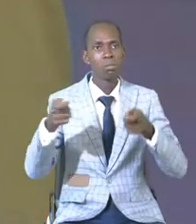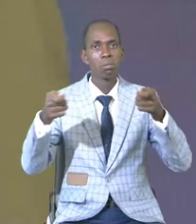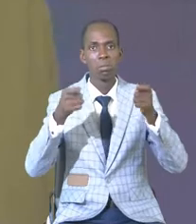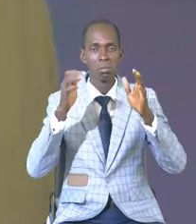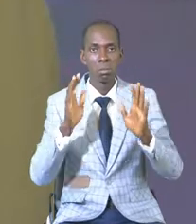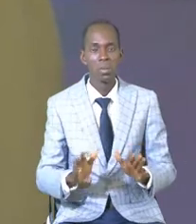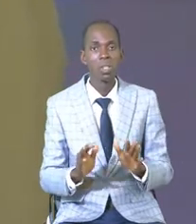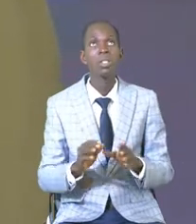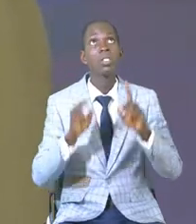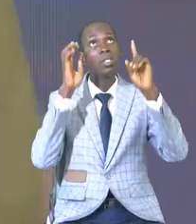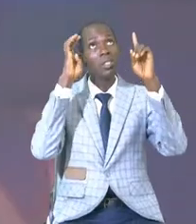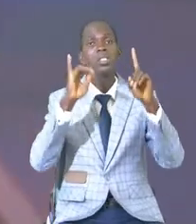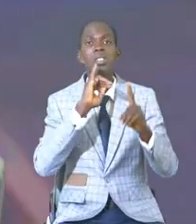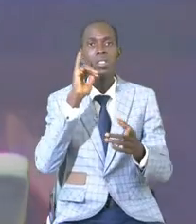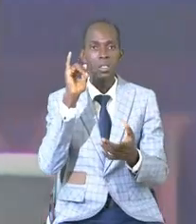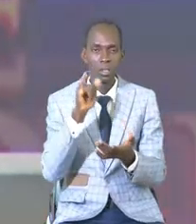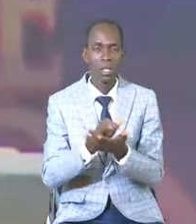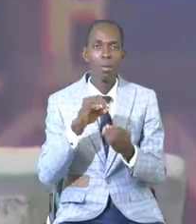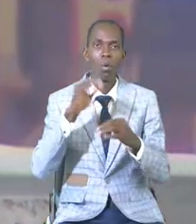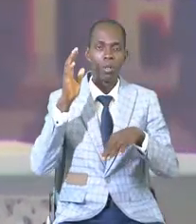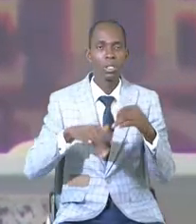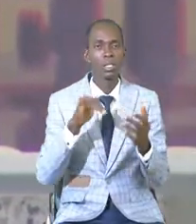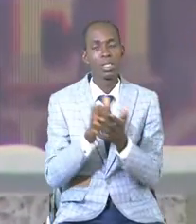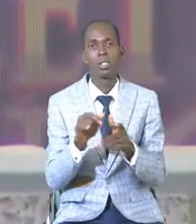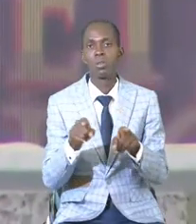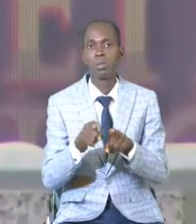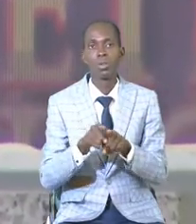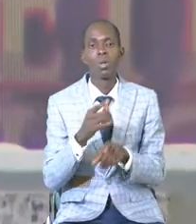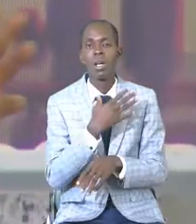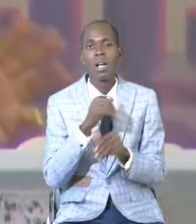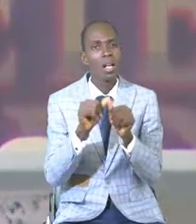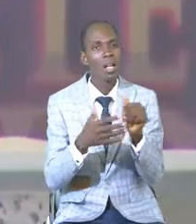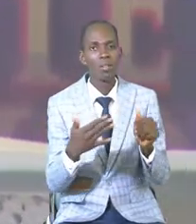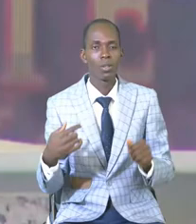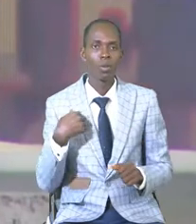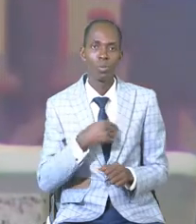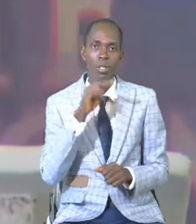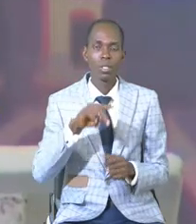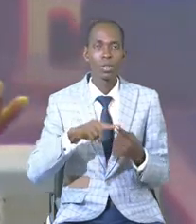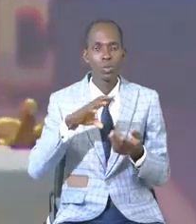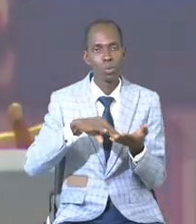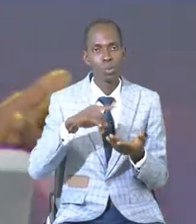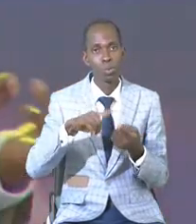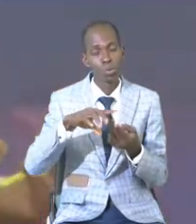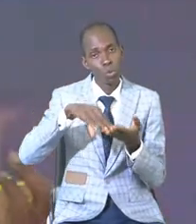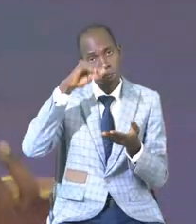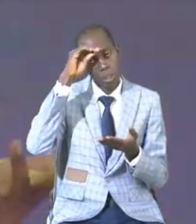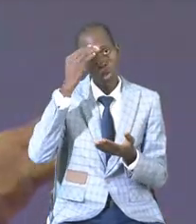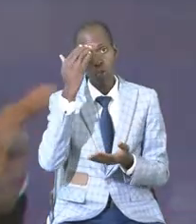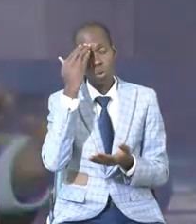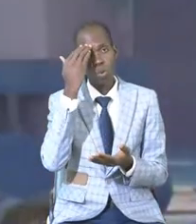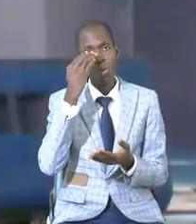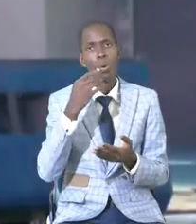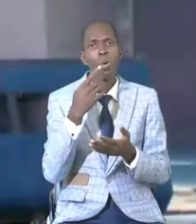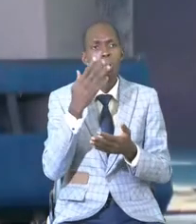He is that and more than that too. And everything we need to know about, how do we do our work? Why do we do